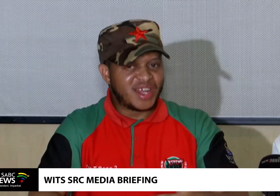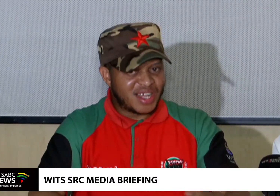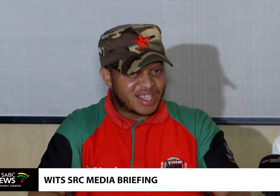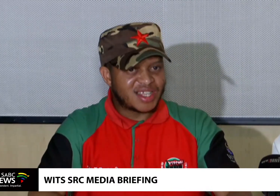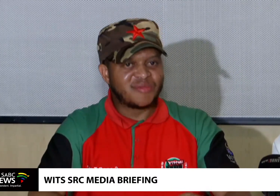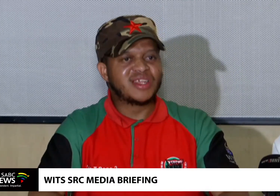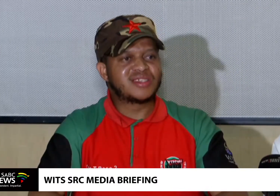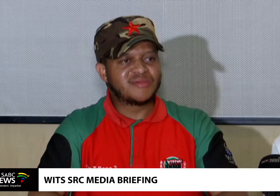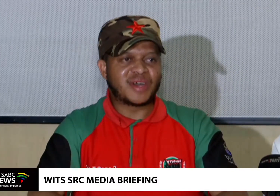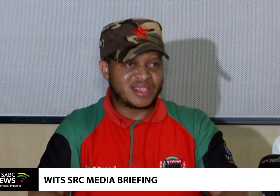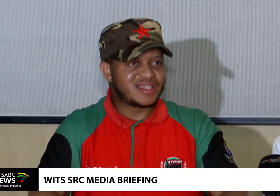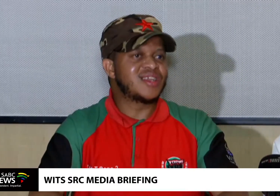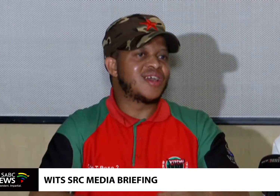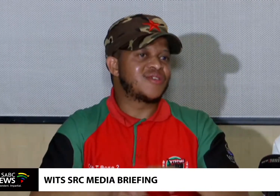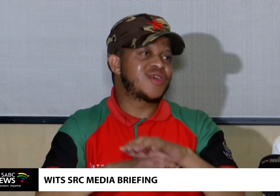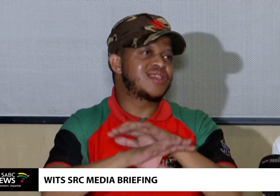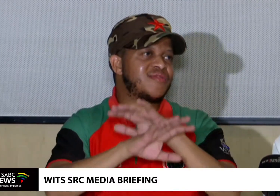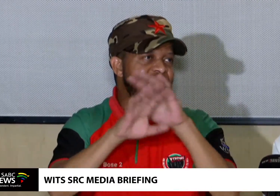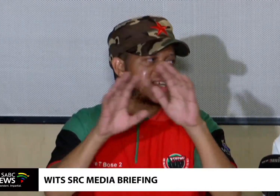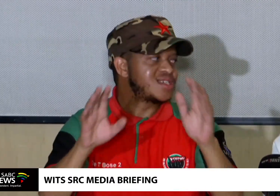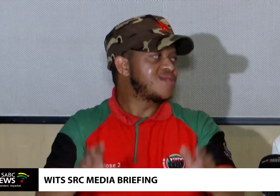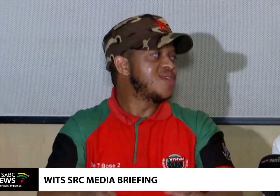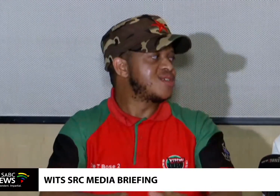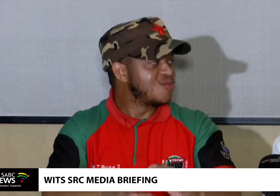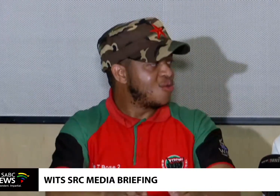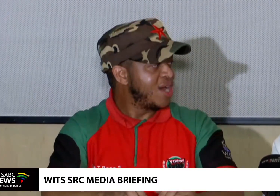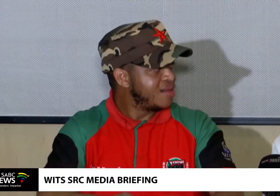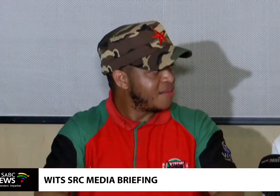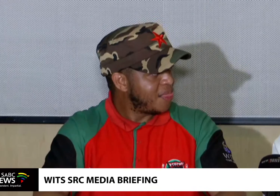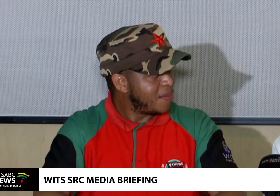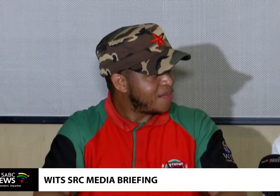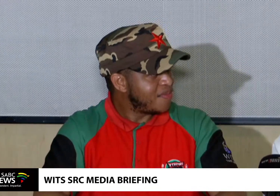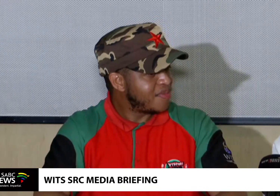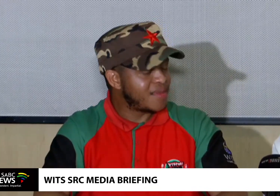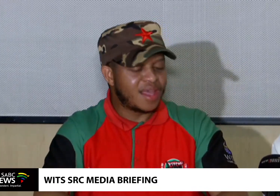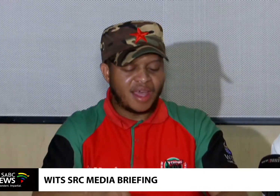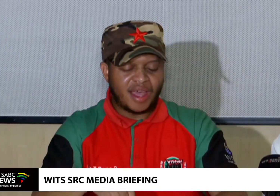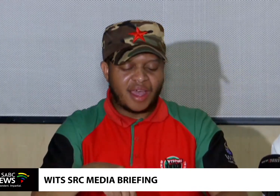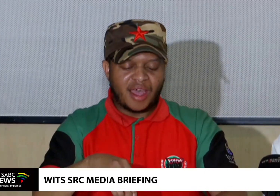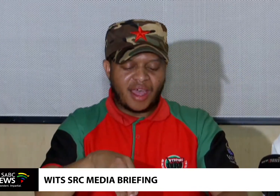name of financial sustainability, but so that the financial statements look well.